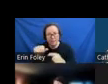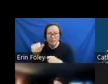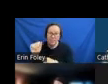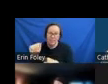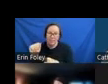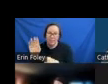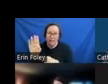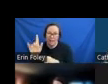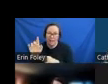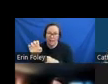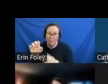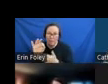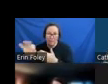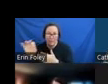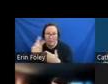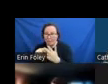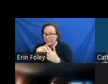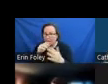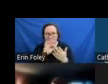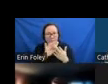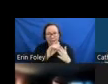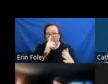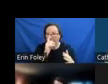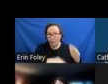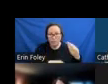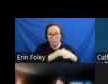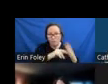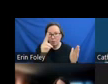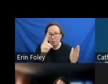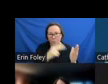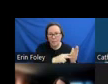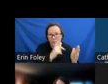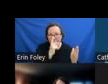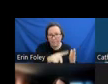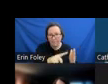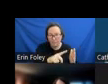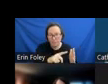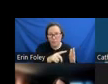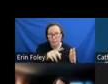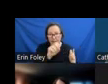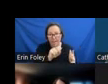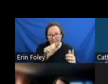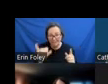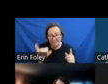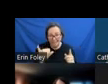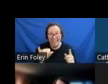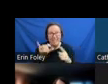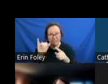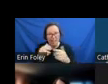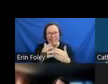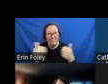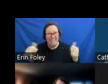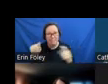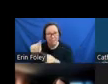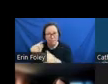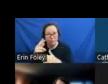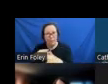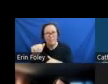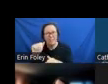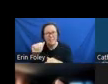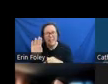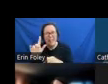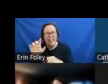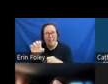the person's daily living skills. This will reduce the need for paid support, and build a circle of support around the